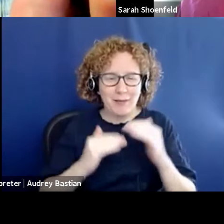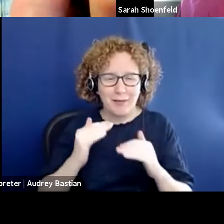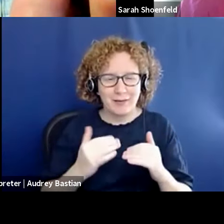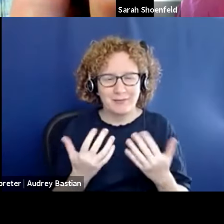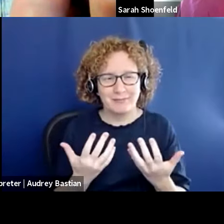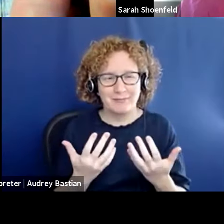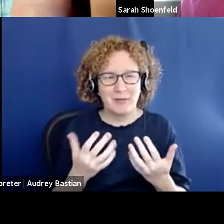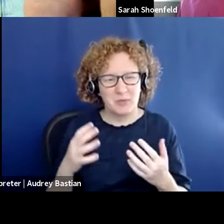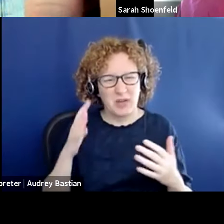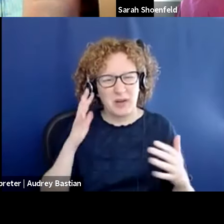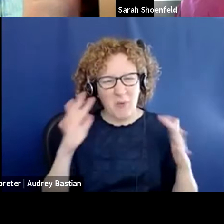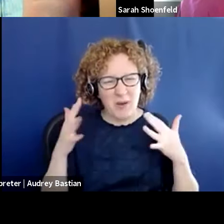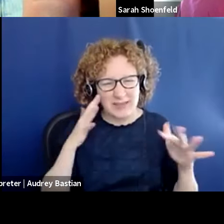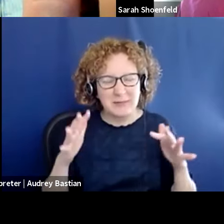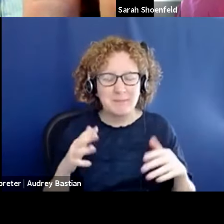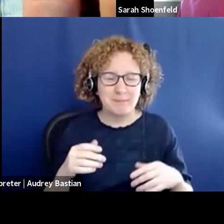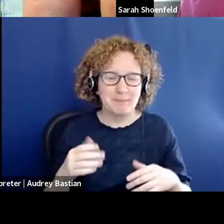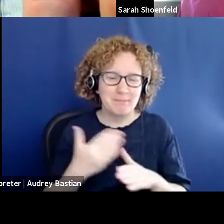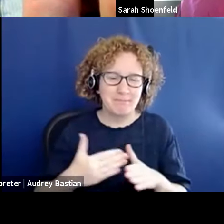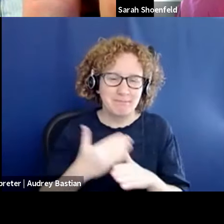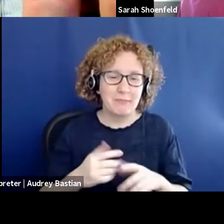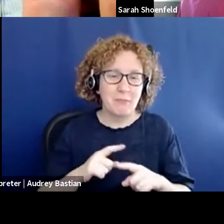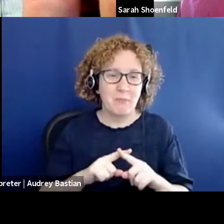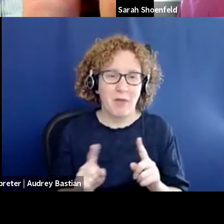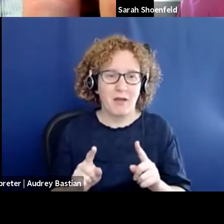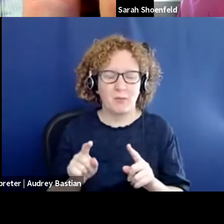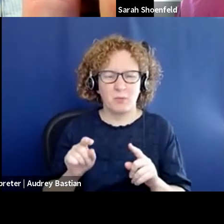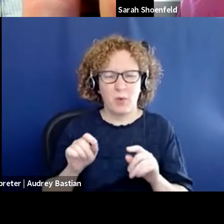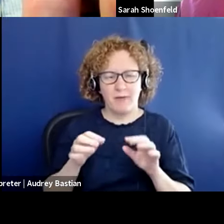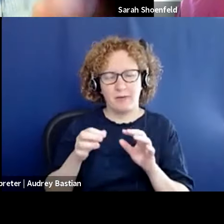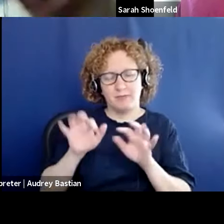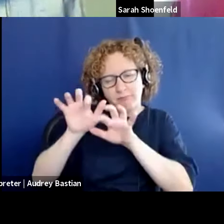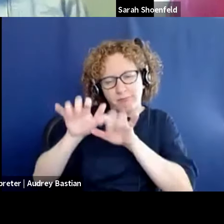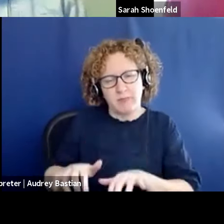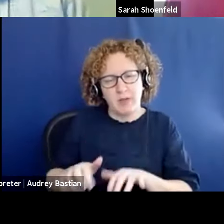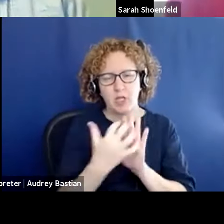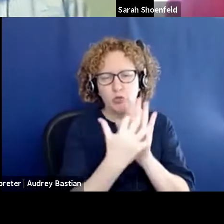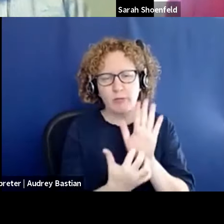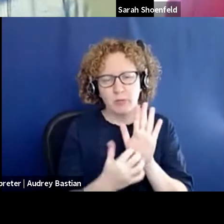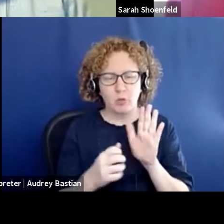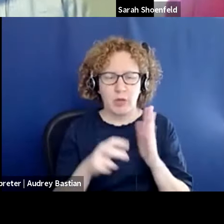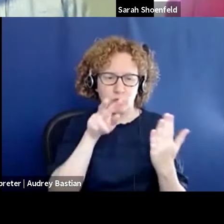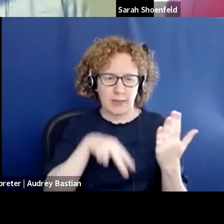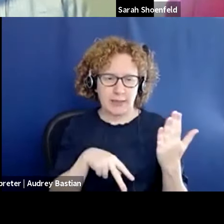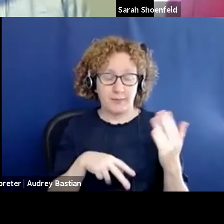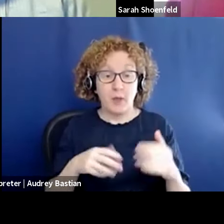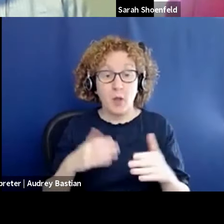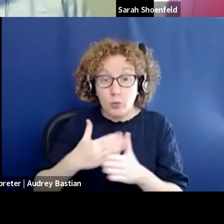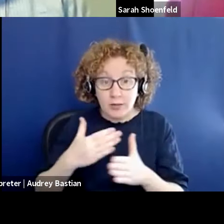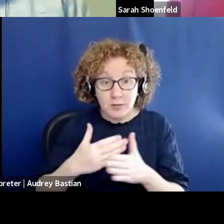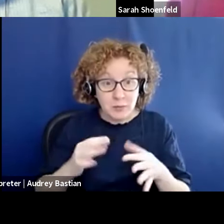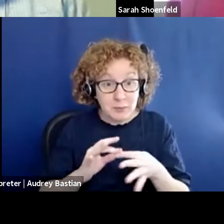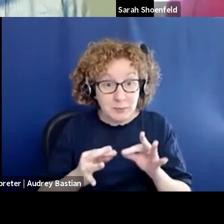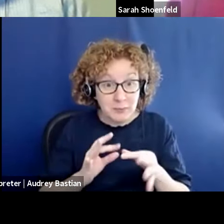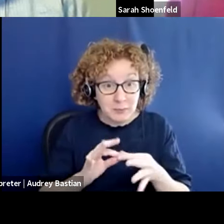it was really noisy. But luckily we have the transcription there. And the harassment she referred to was